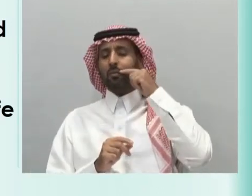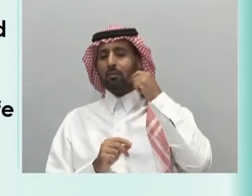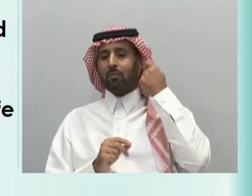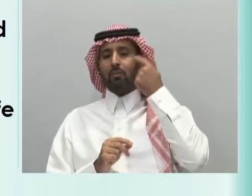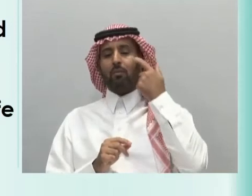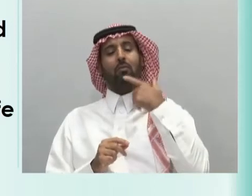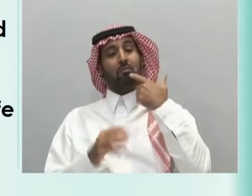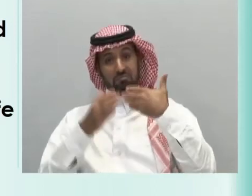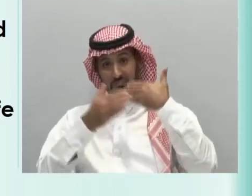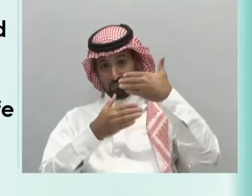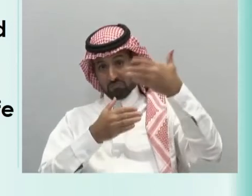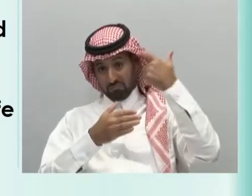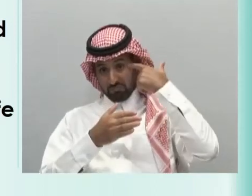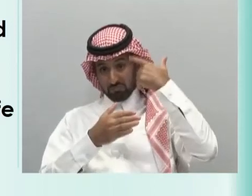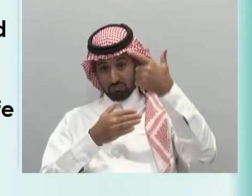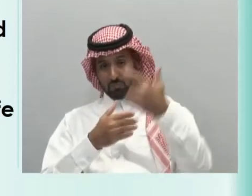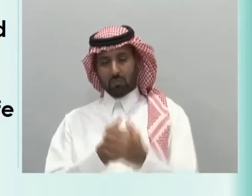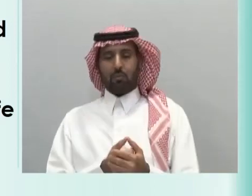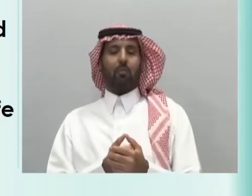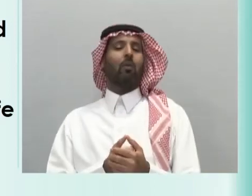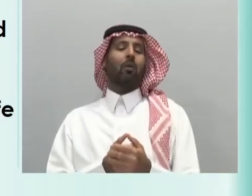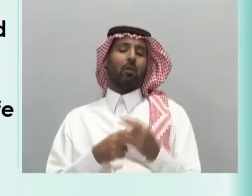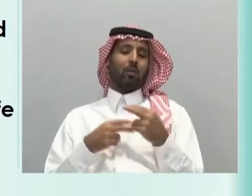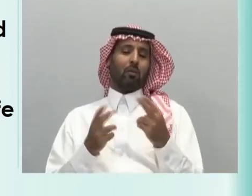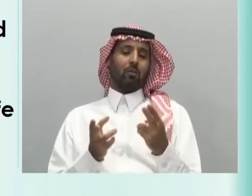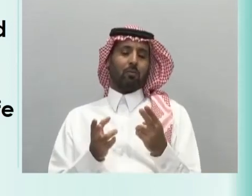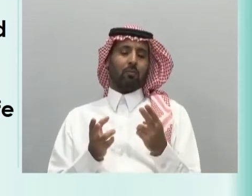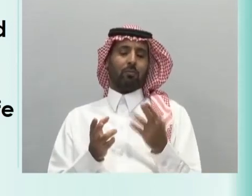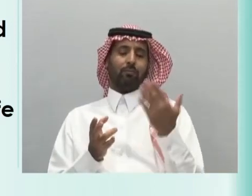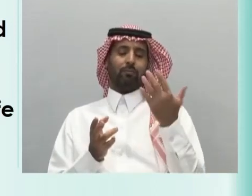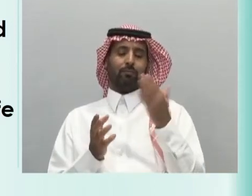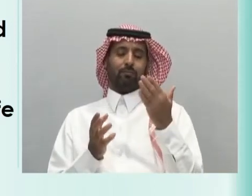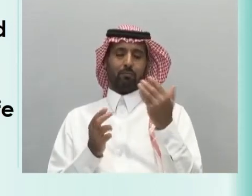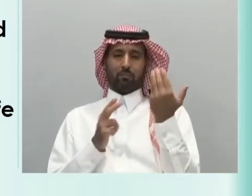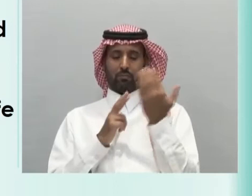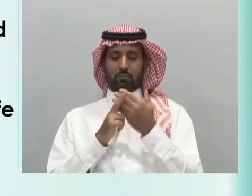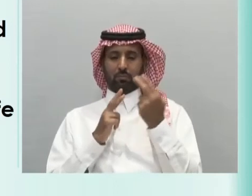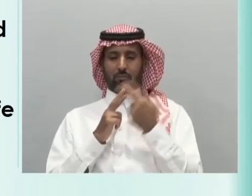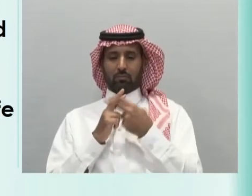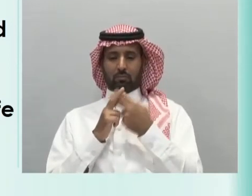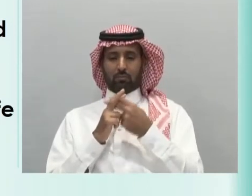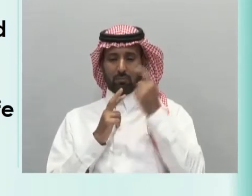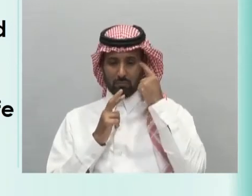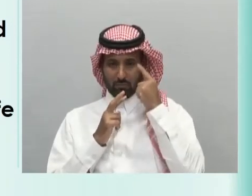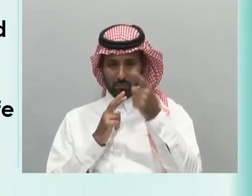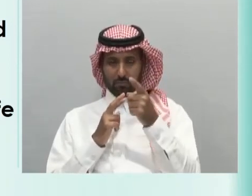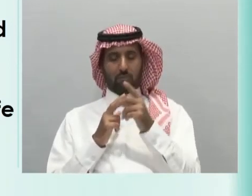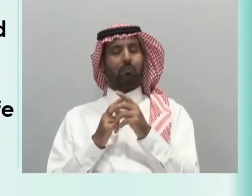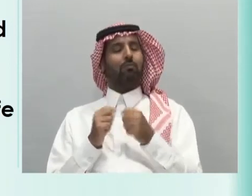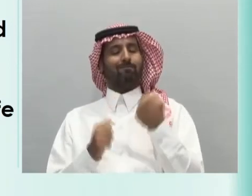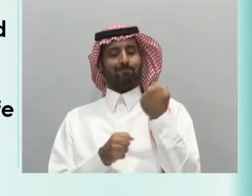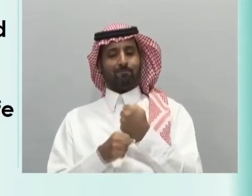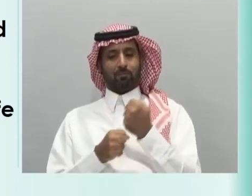his plan to make or to open a new hotel, and he is working